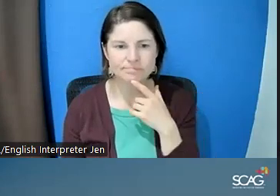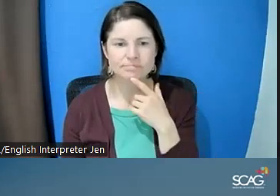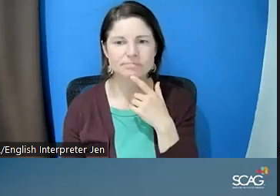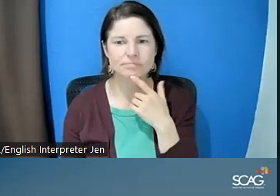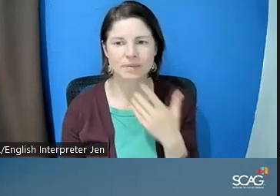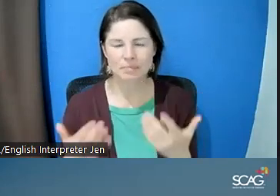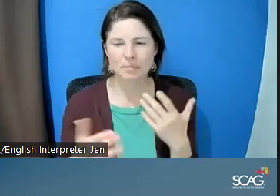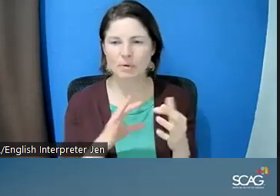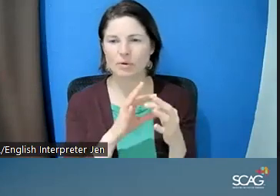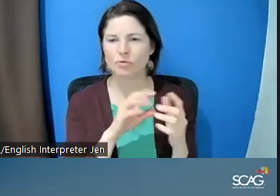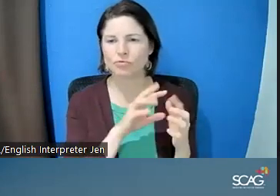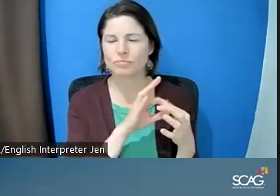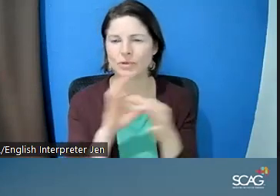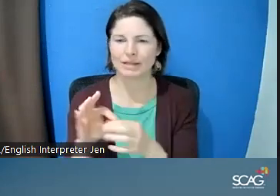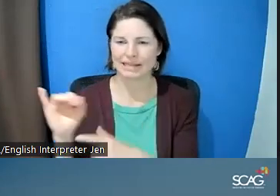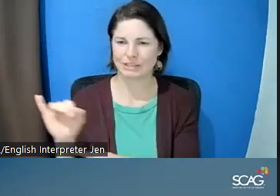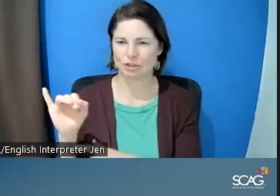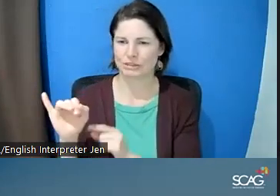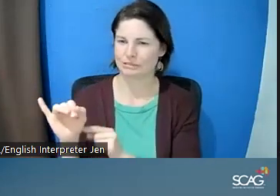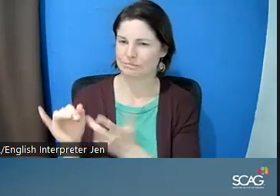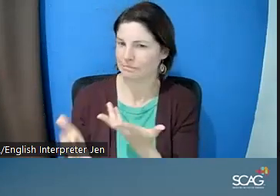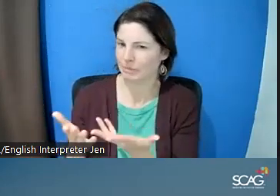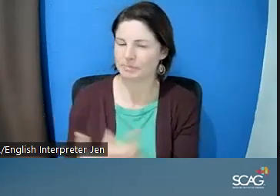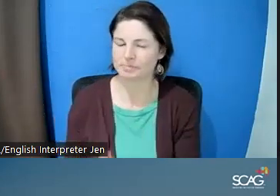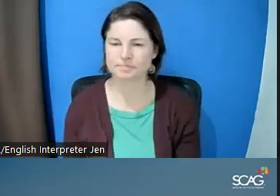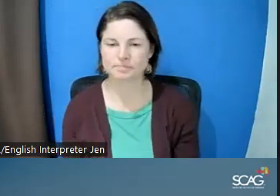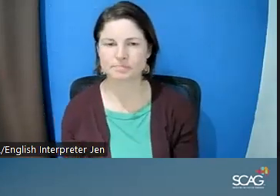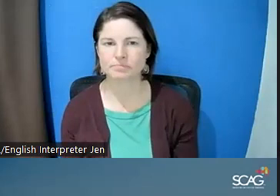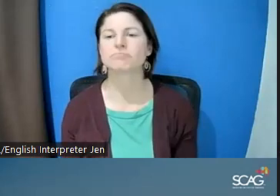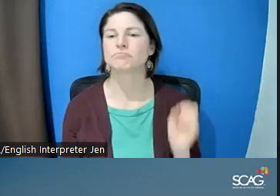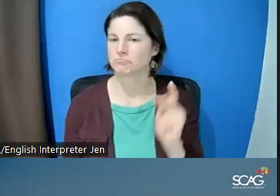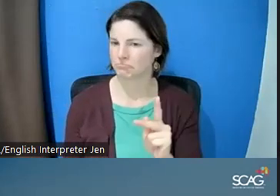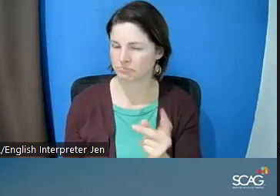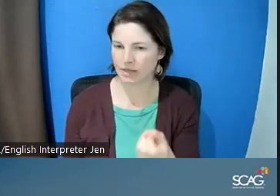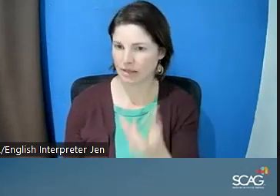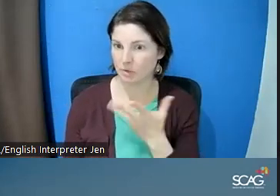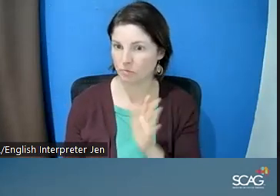insurance question. Okay. Yeah. Oh. Yeah. Okay. Maybe more details.